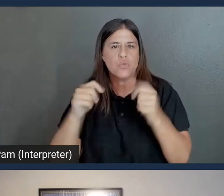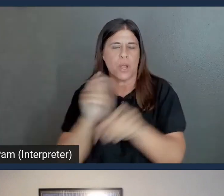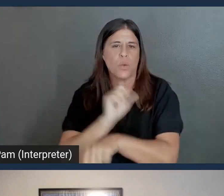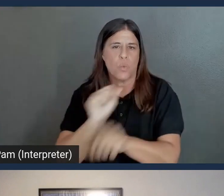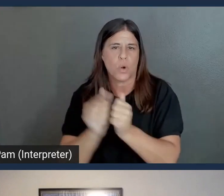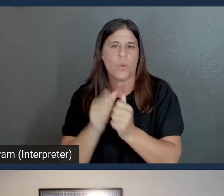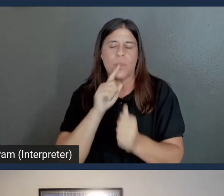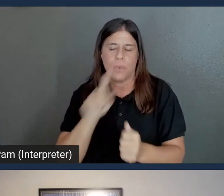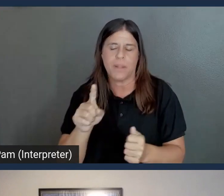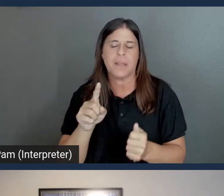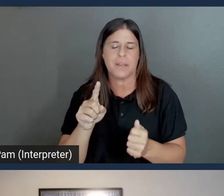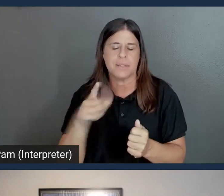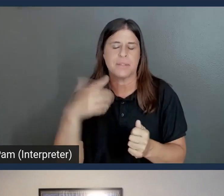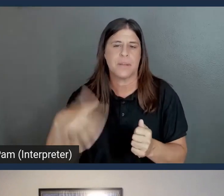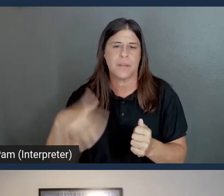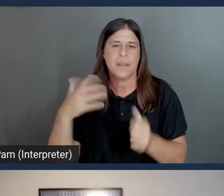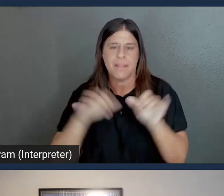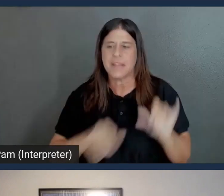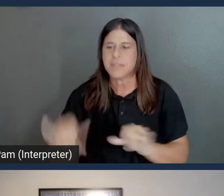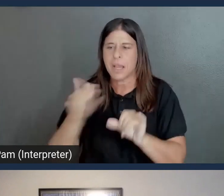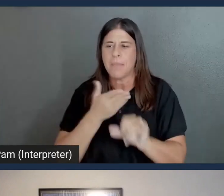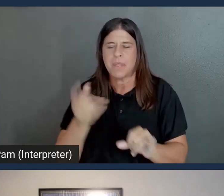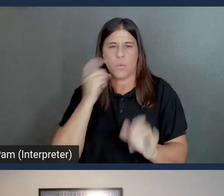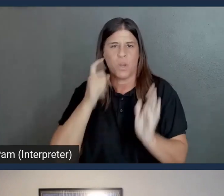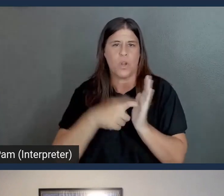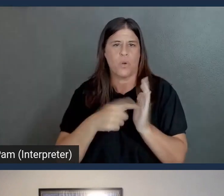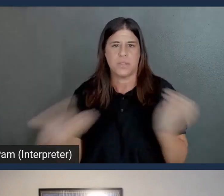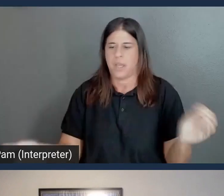is really a common pattern that we see.